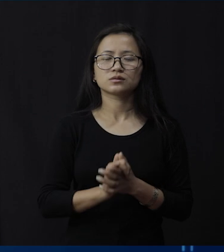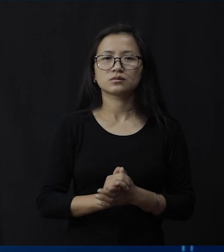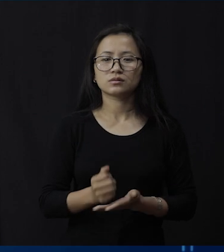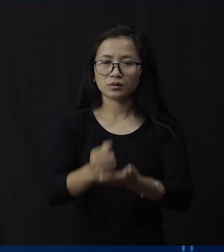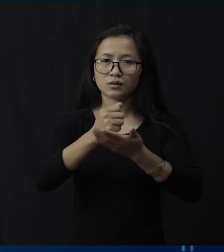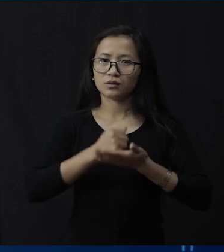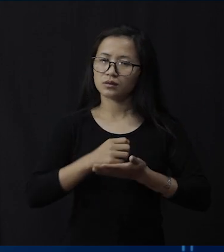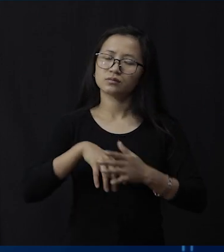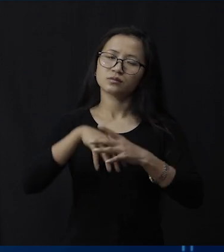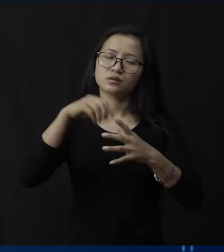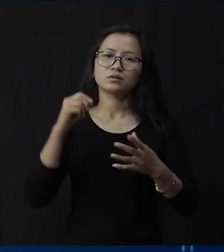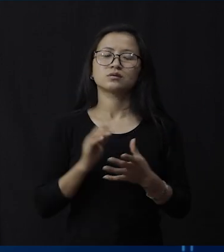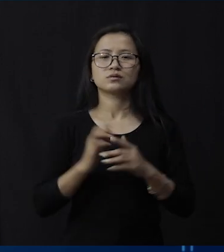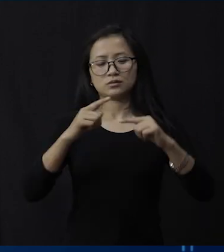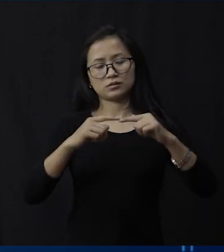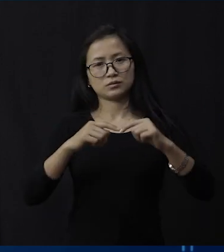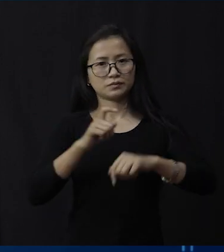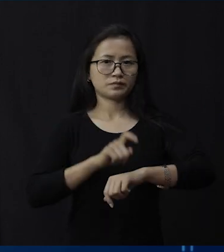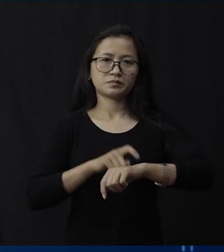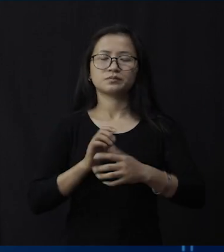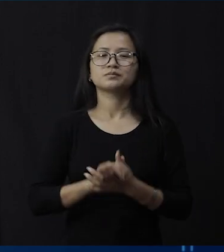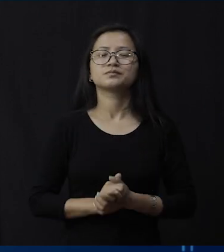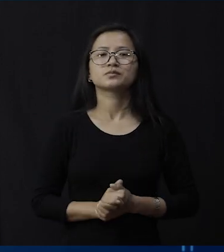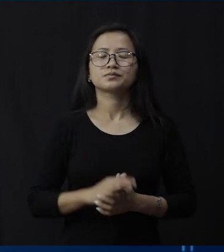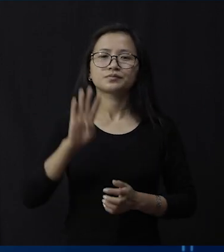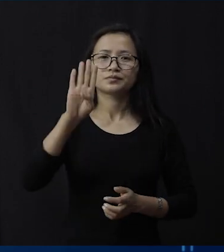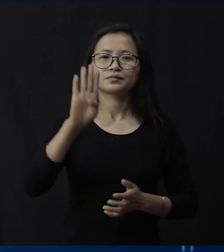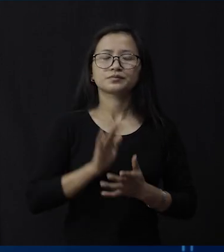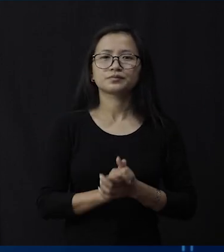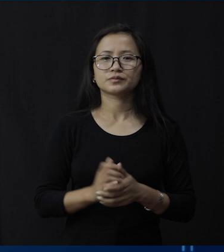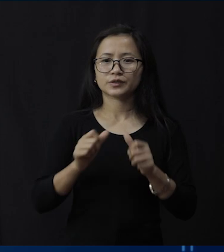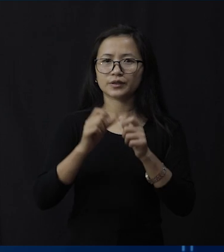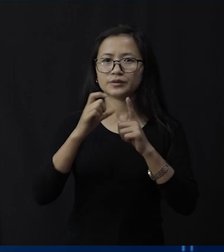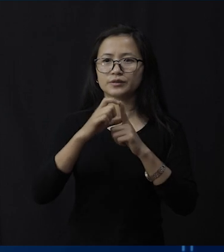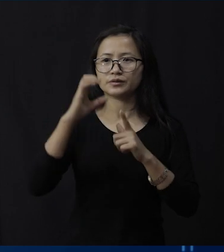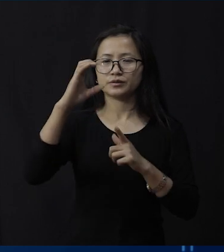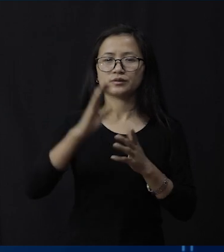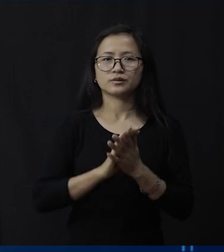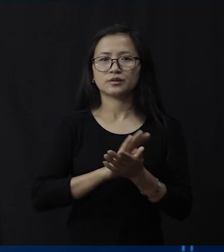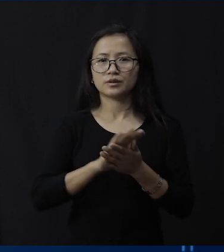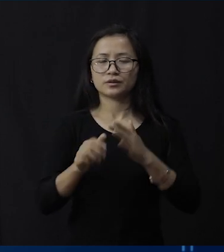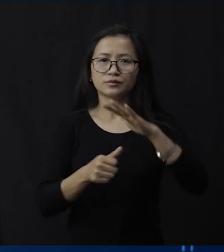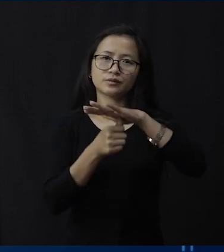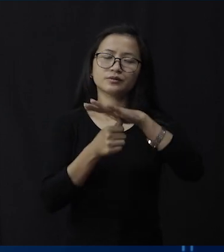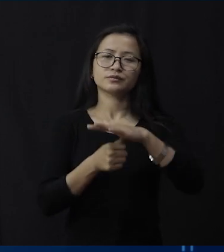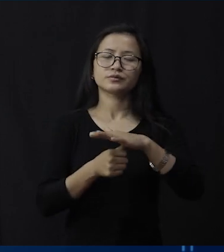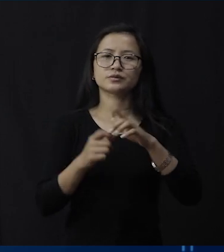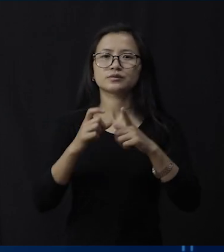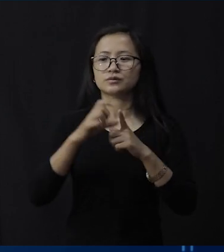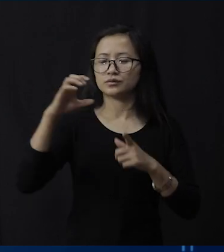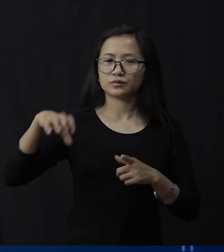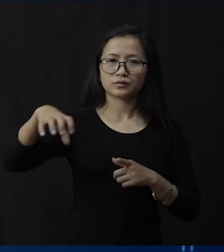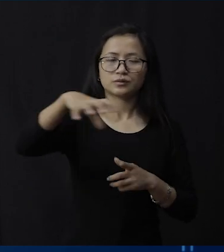help out, okay, during the election. Number 4, the ADC is the head of the district. Now don't